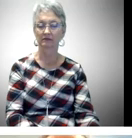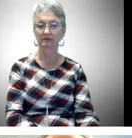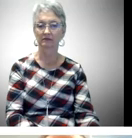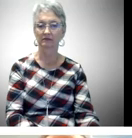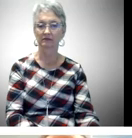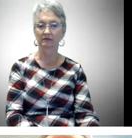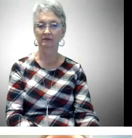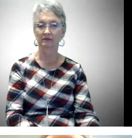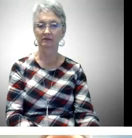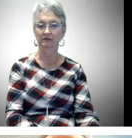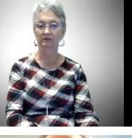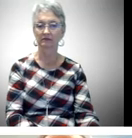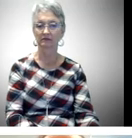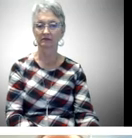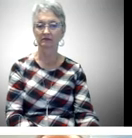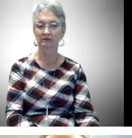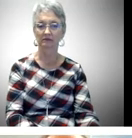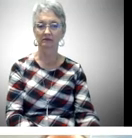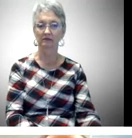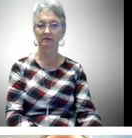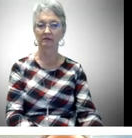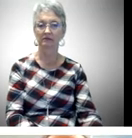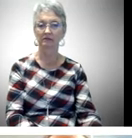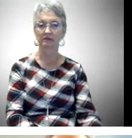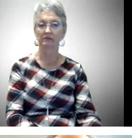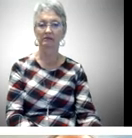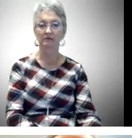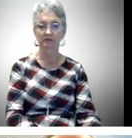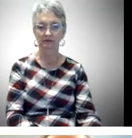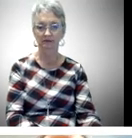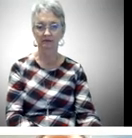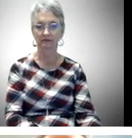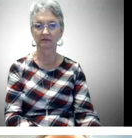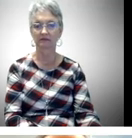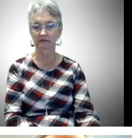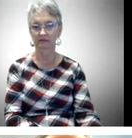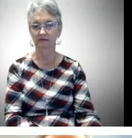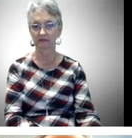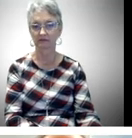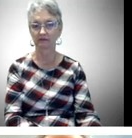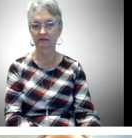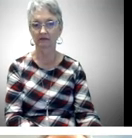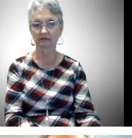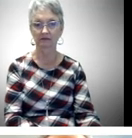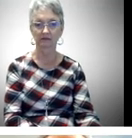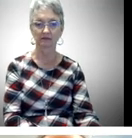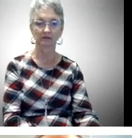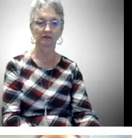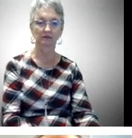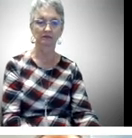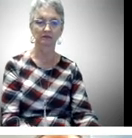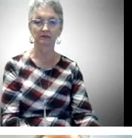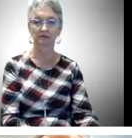classic supported decision making. We have a person with a disability who may not be as sophisticated as a supporter. So I really think there's a